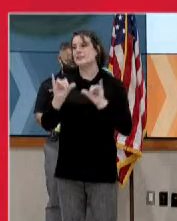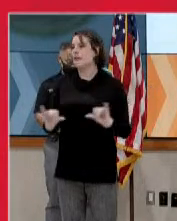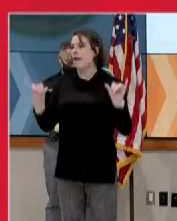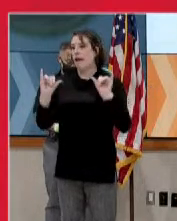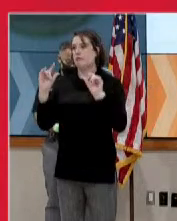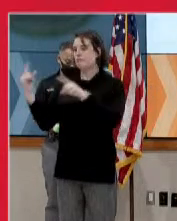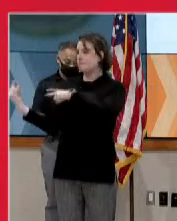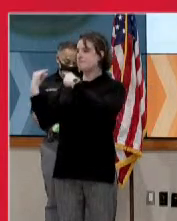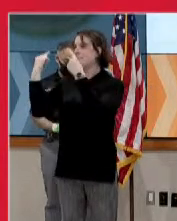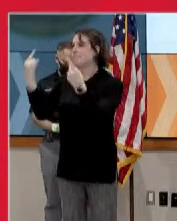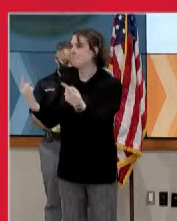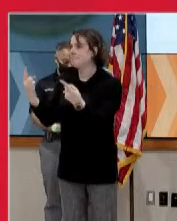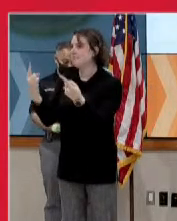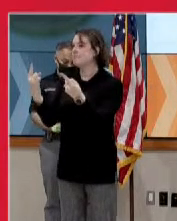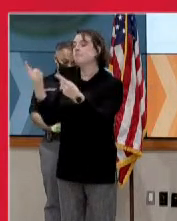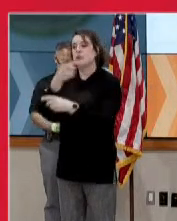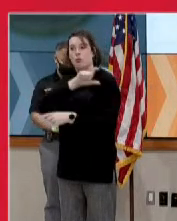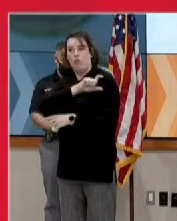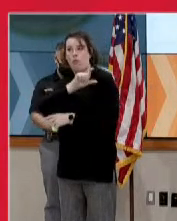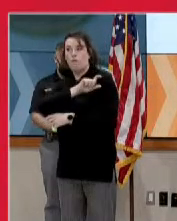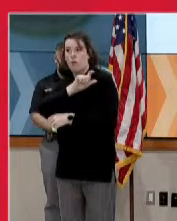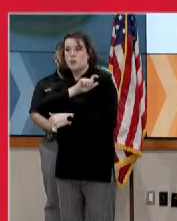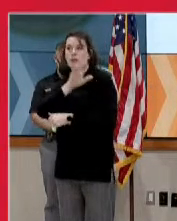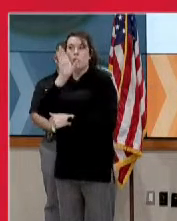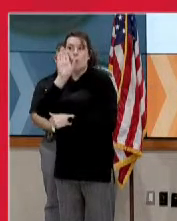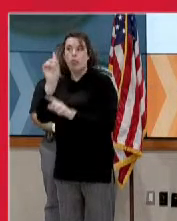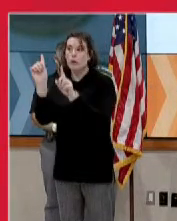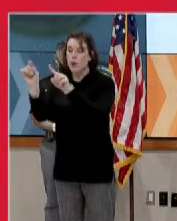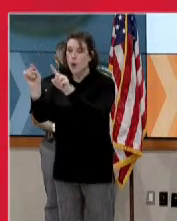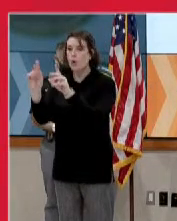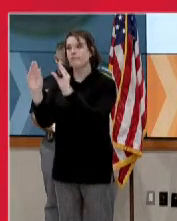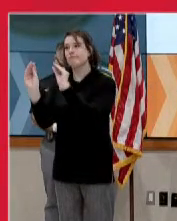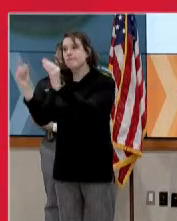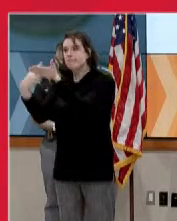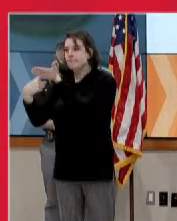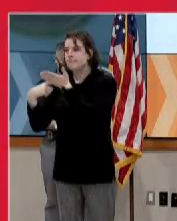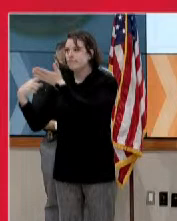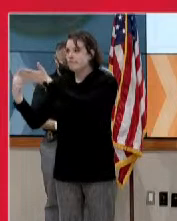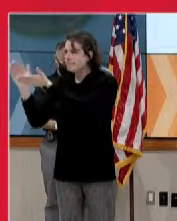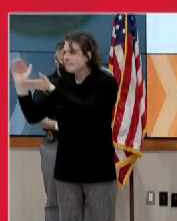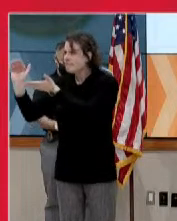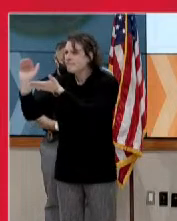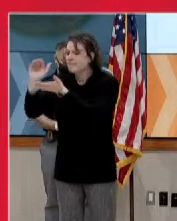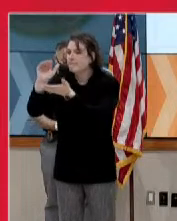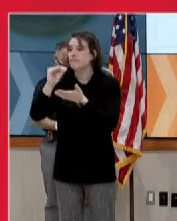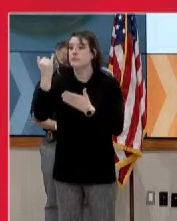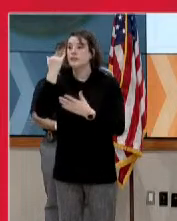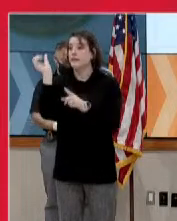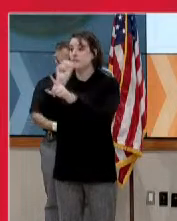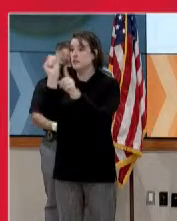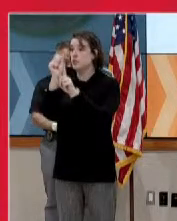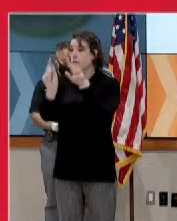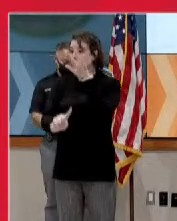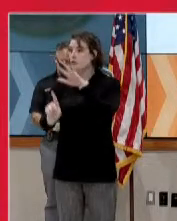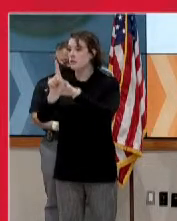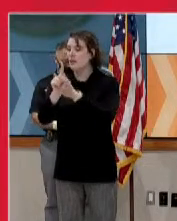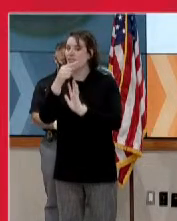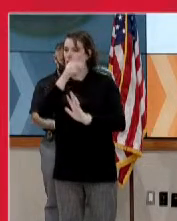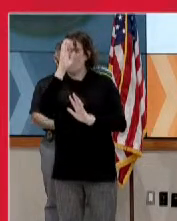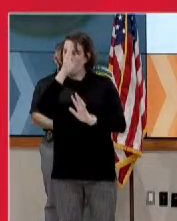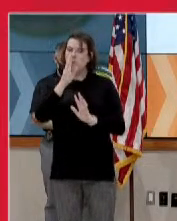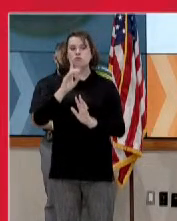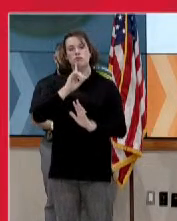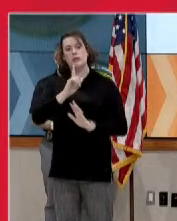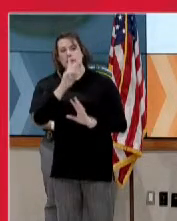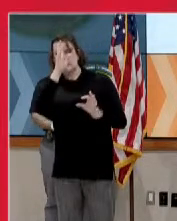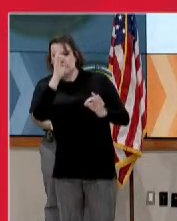always. Law enforcement will be out educating. If there's a situation, they will use their discretion